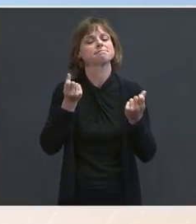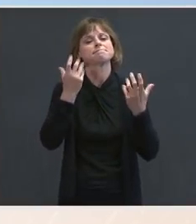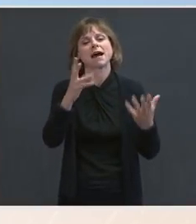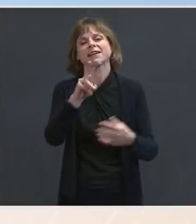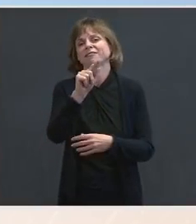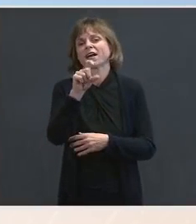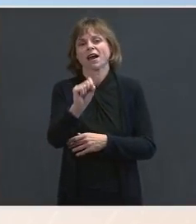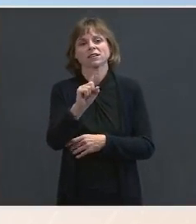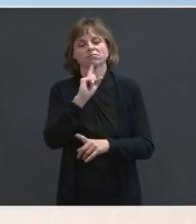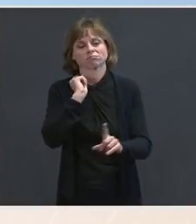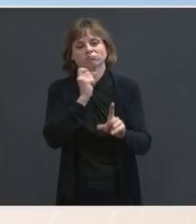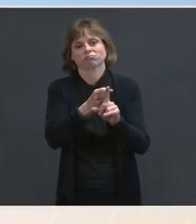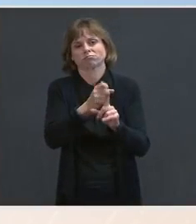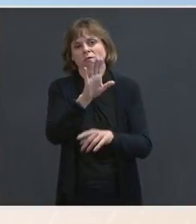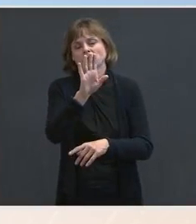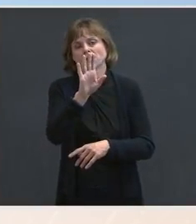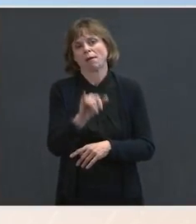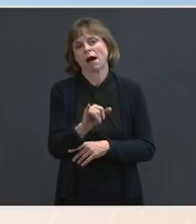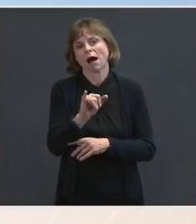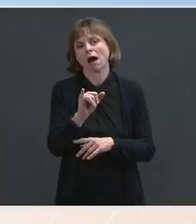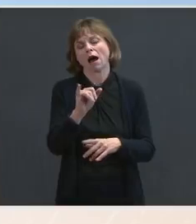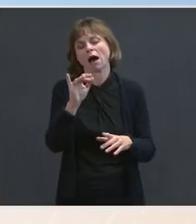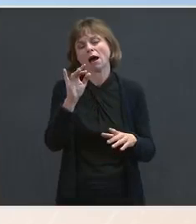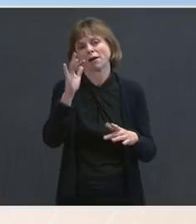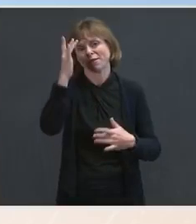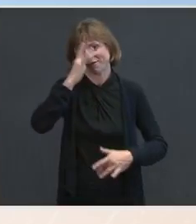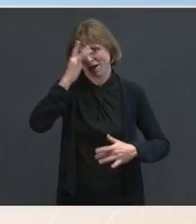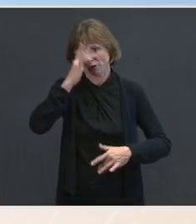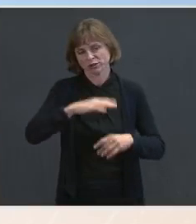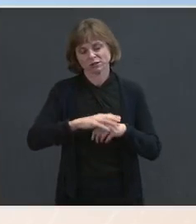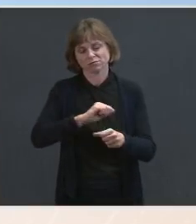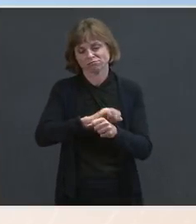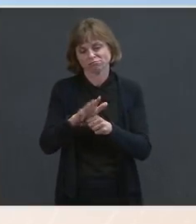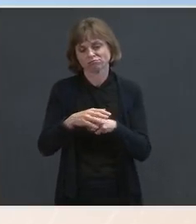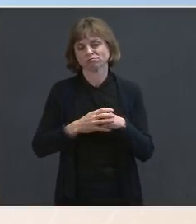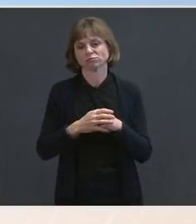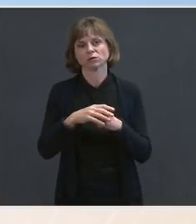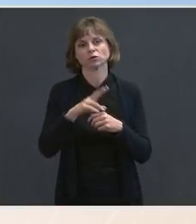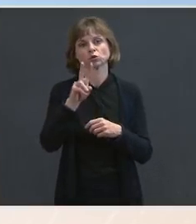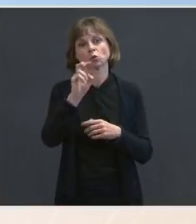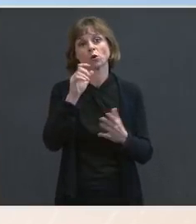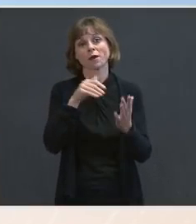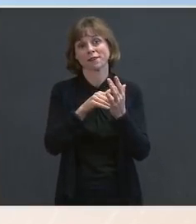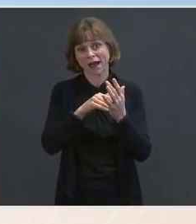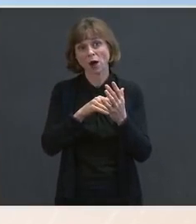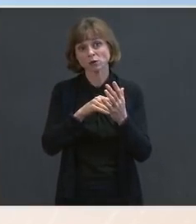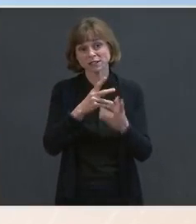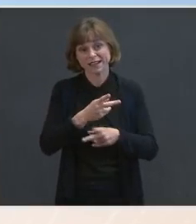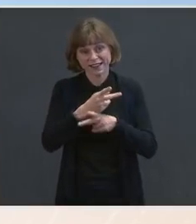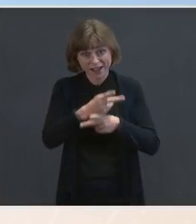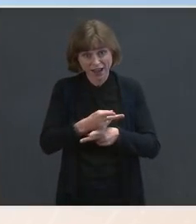than 230,000 veterans in our care infected by it, and sadly,